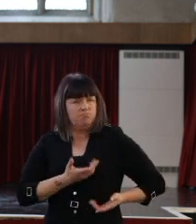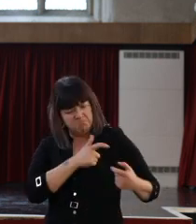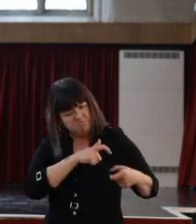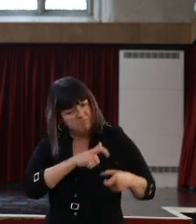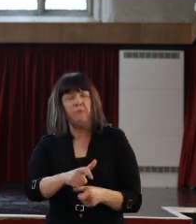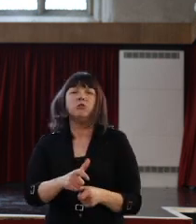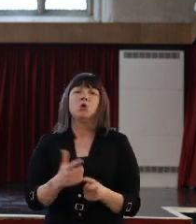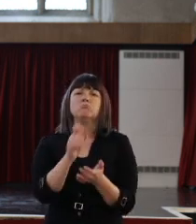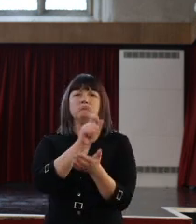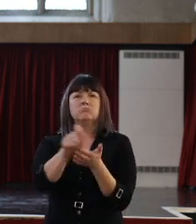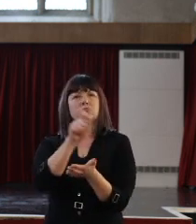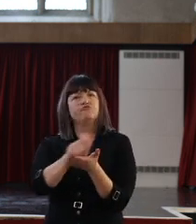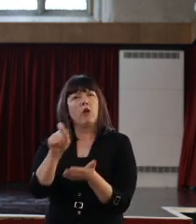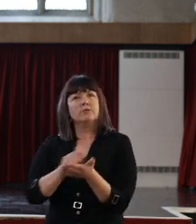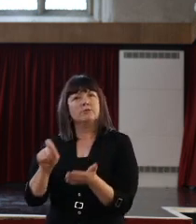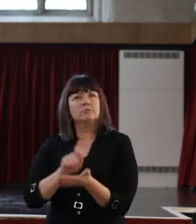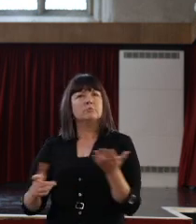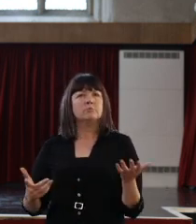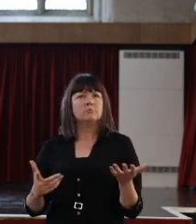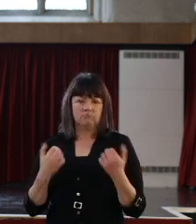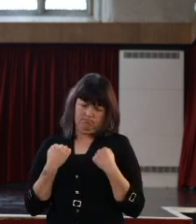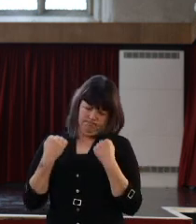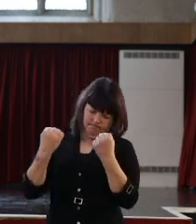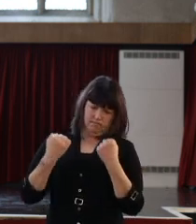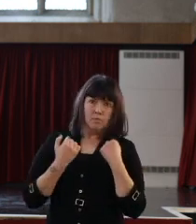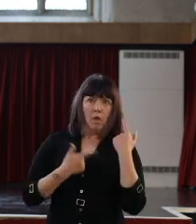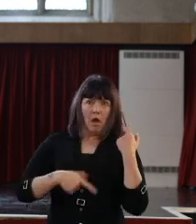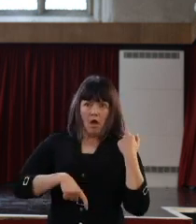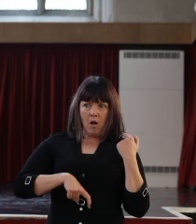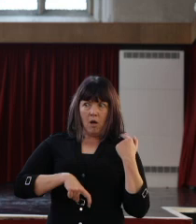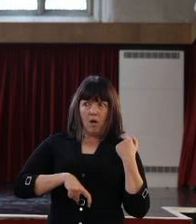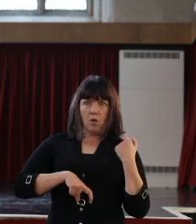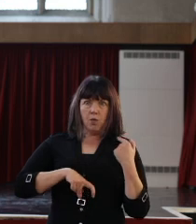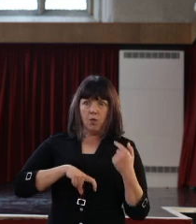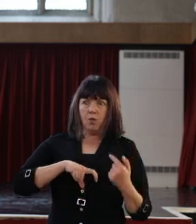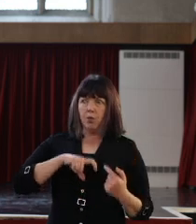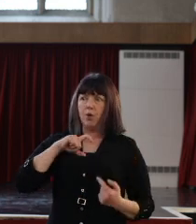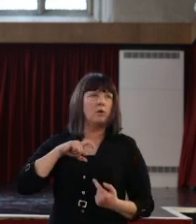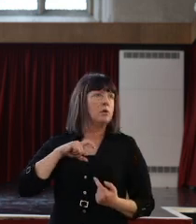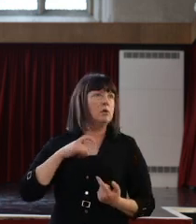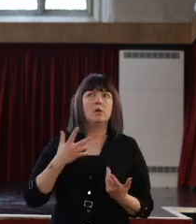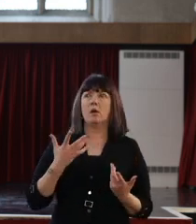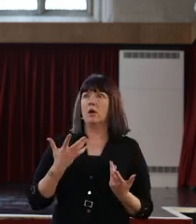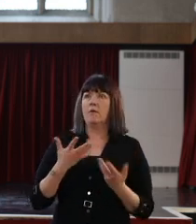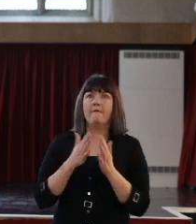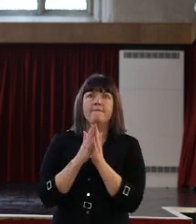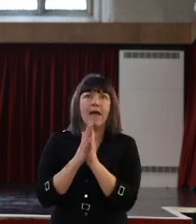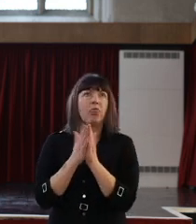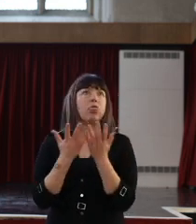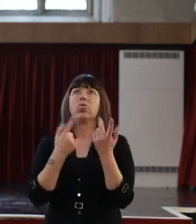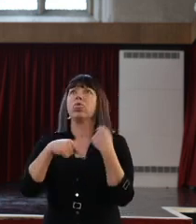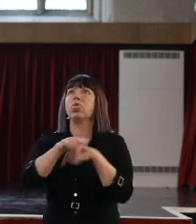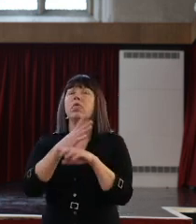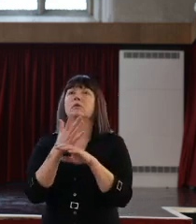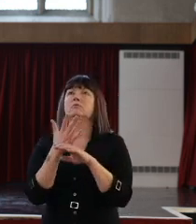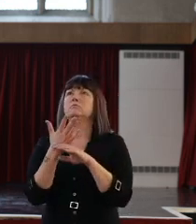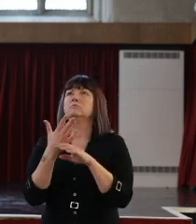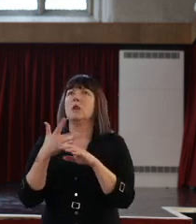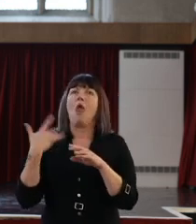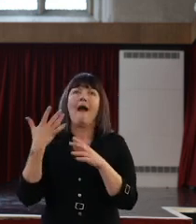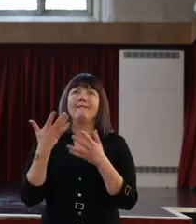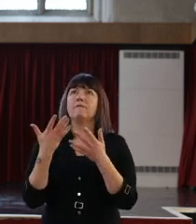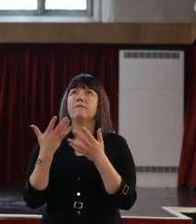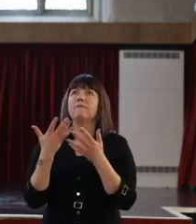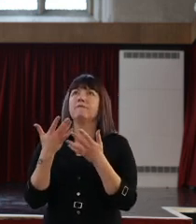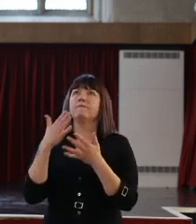really discovered a superpower. My self-esteem, my confidence, my life, and my faith in my future were completely transformed by theatre and performance.